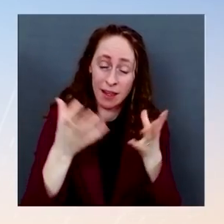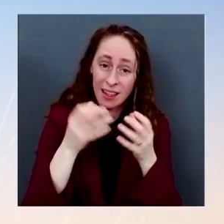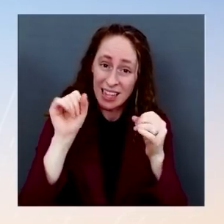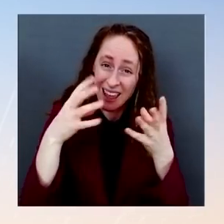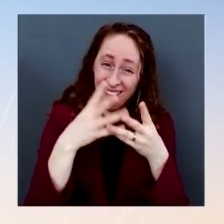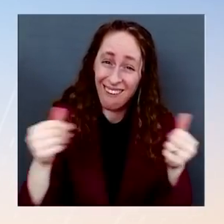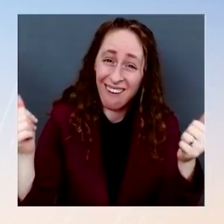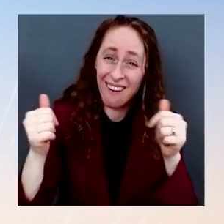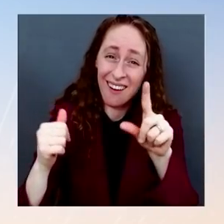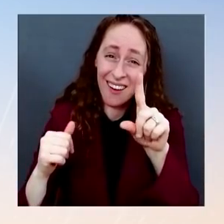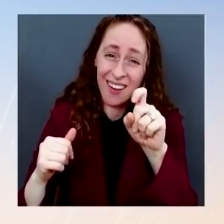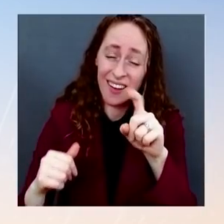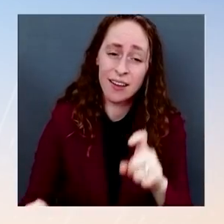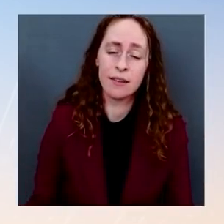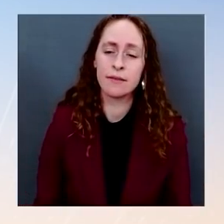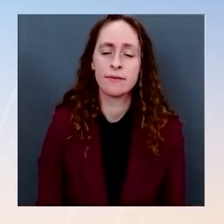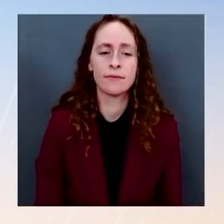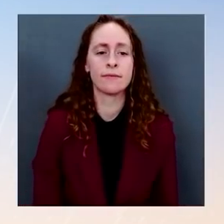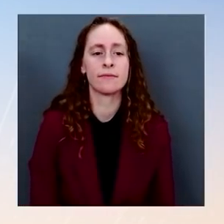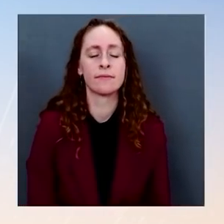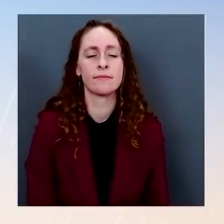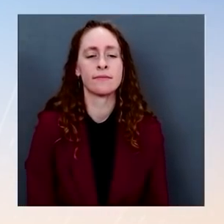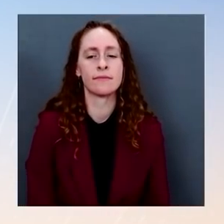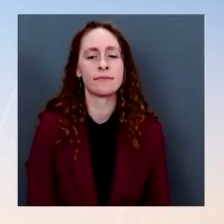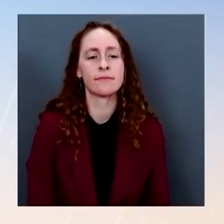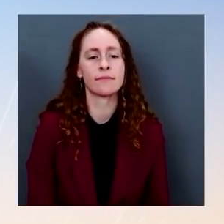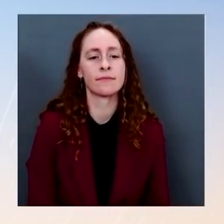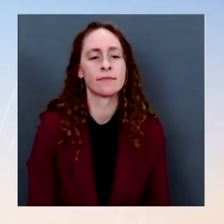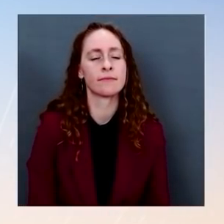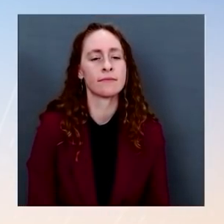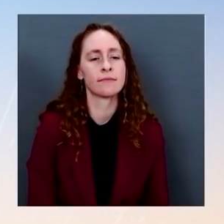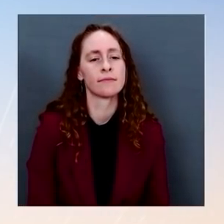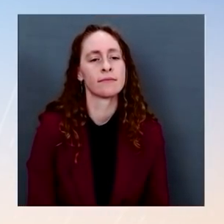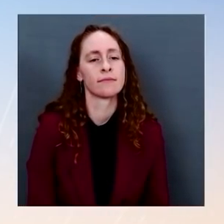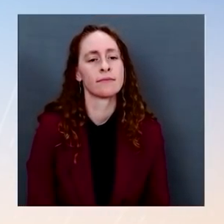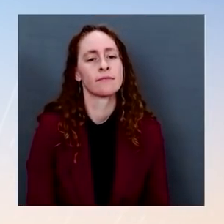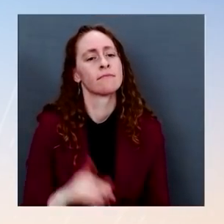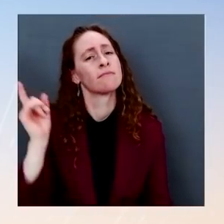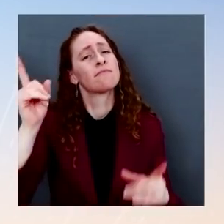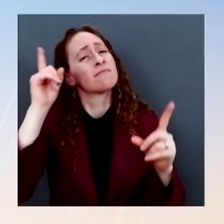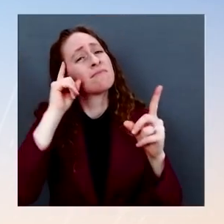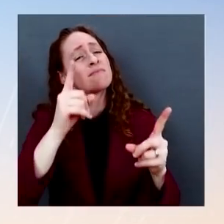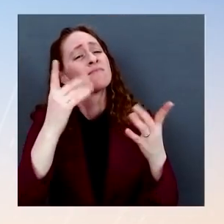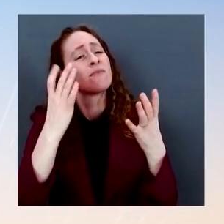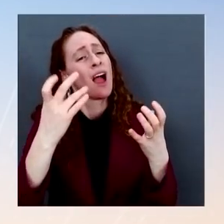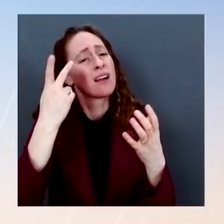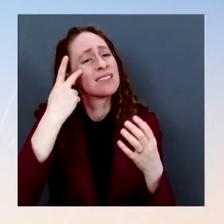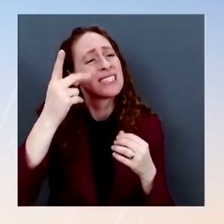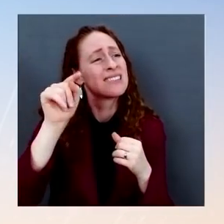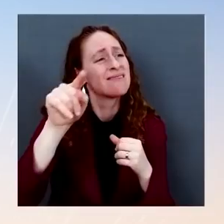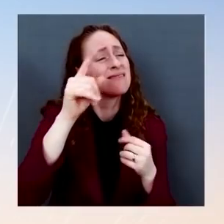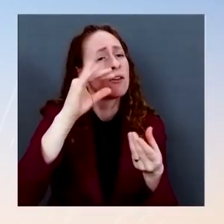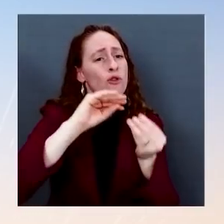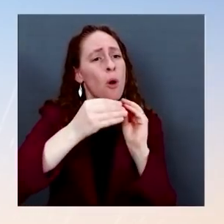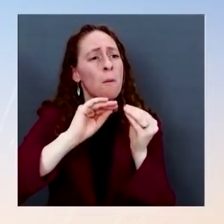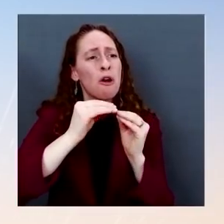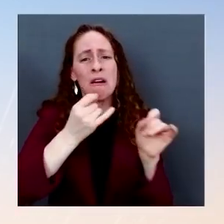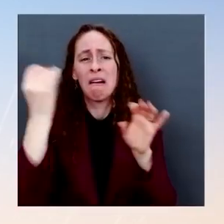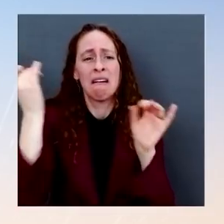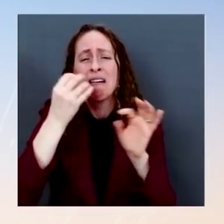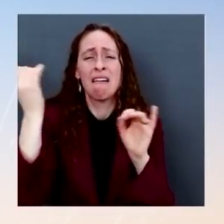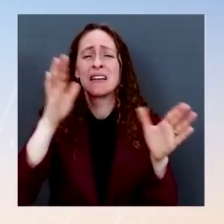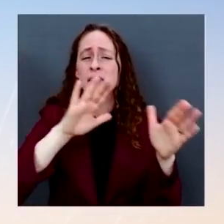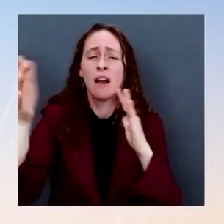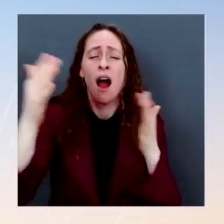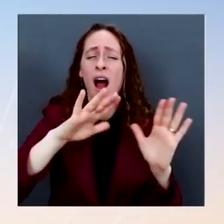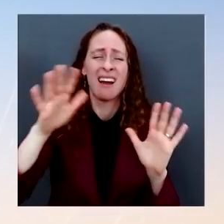country, and do that through making vaccines, testing, and a range of utilities available. Thank you. On tests, you talked